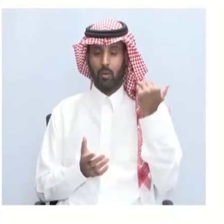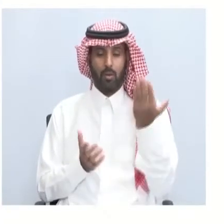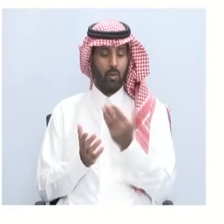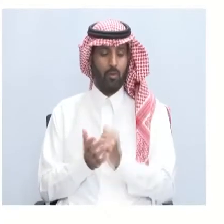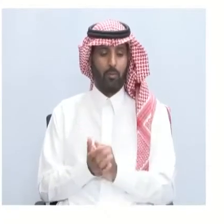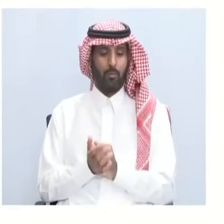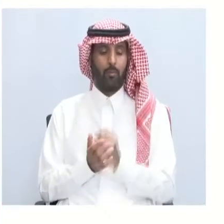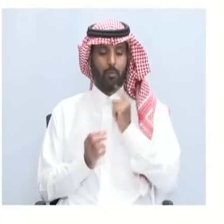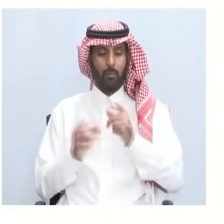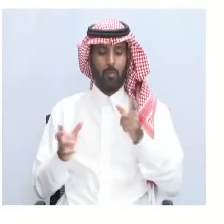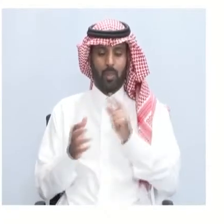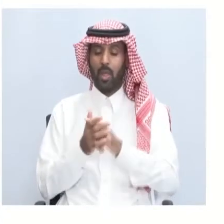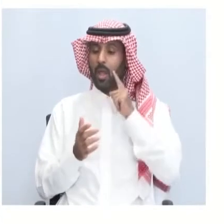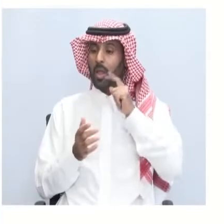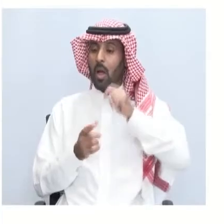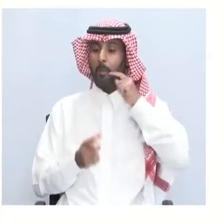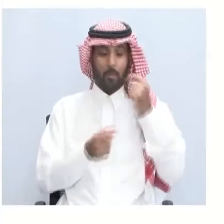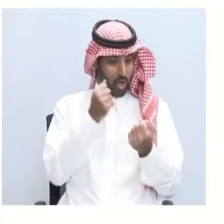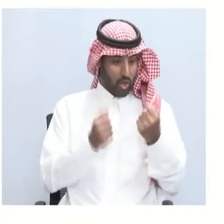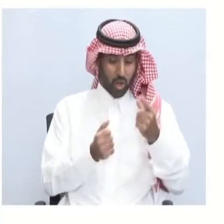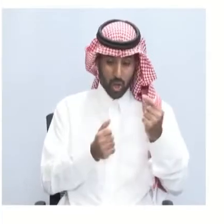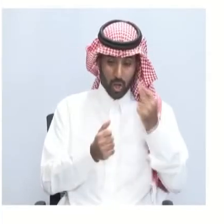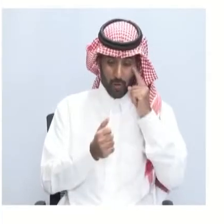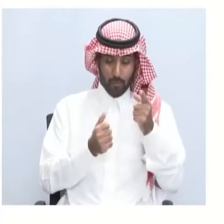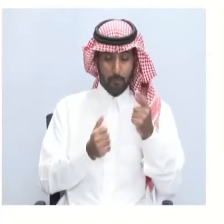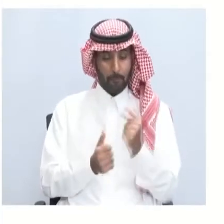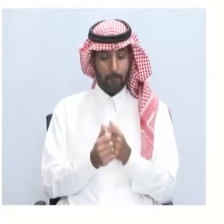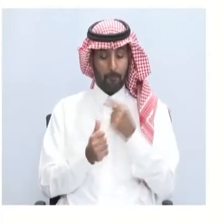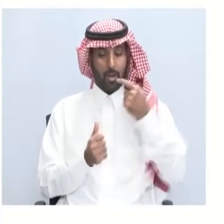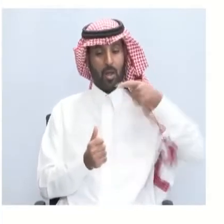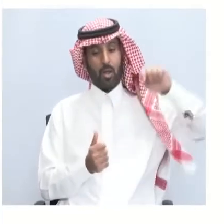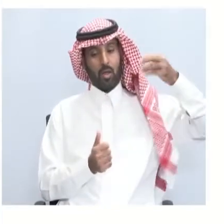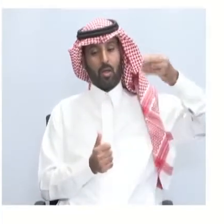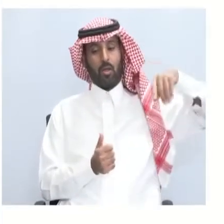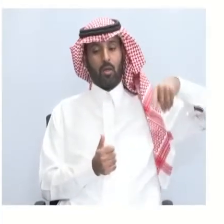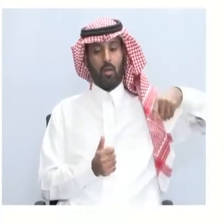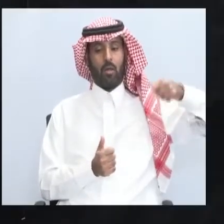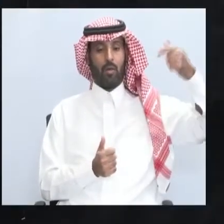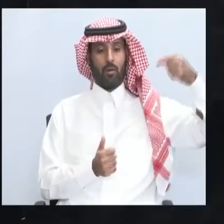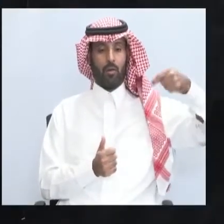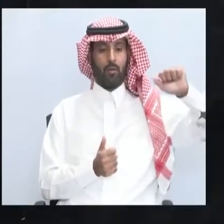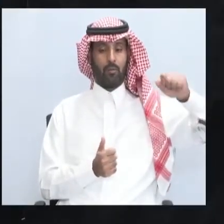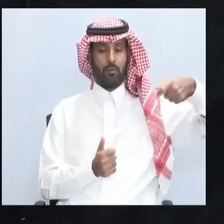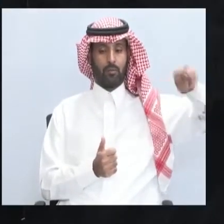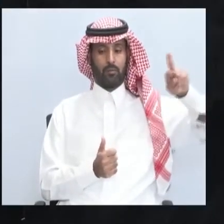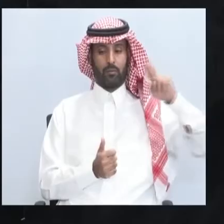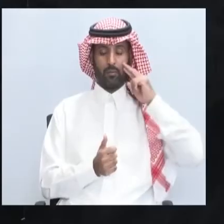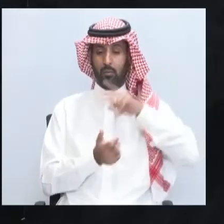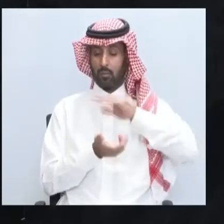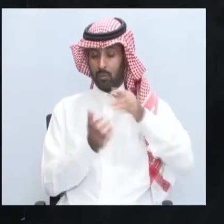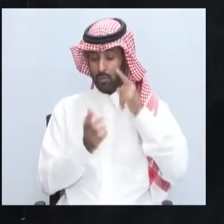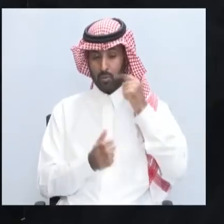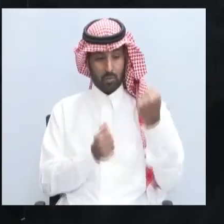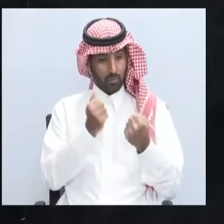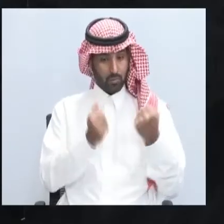next show is Top Gear. Top Gear, of course, it's a well-known show revolving around